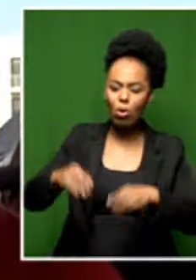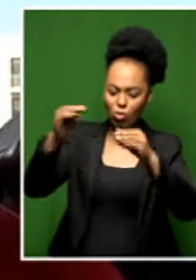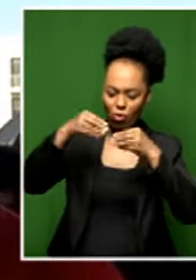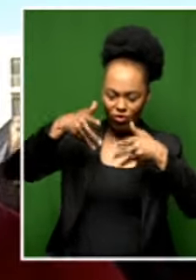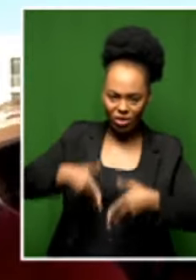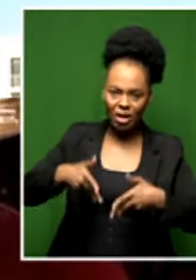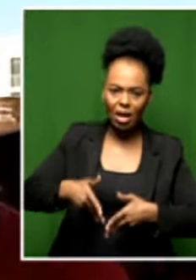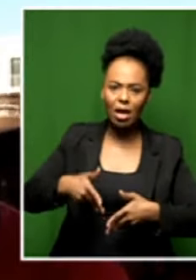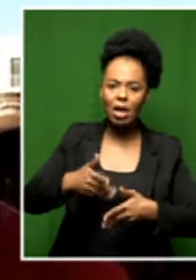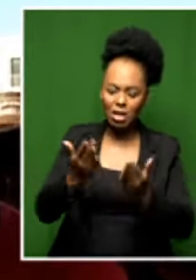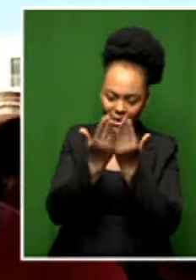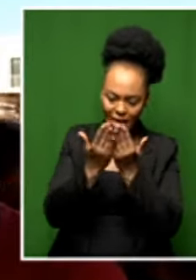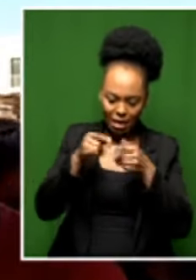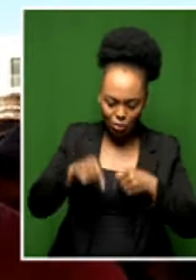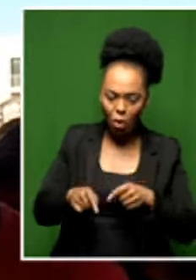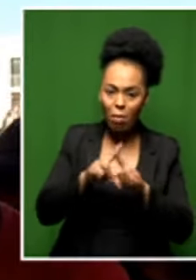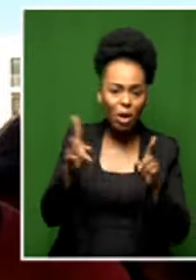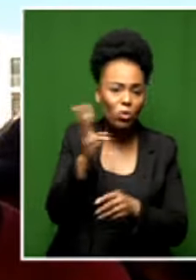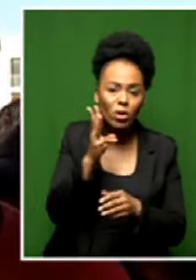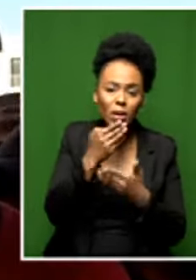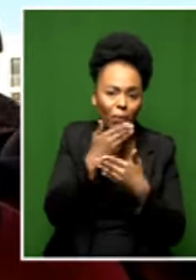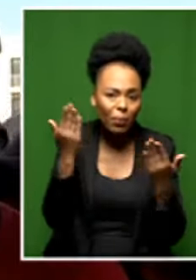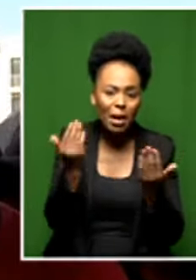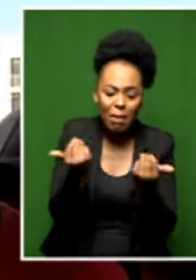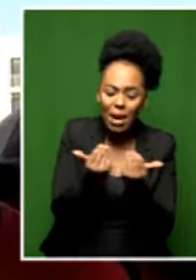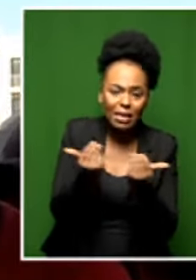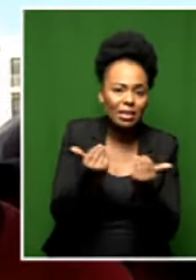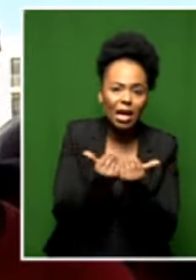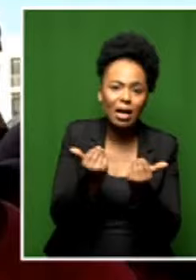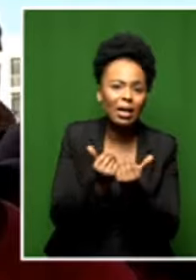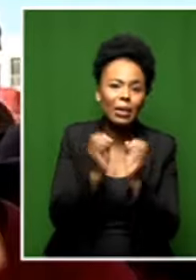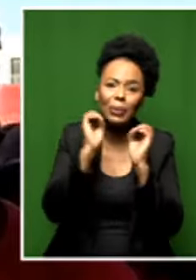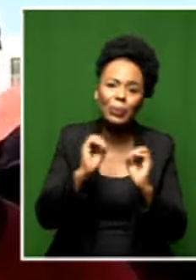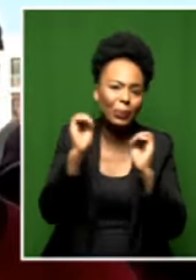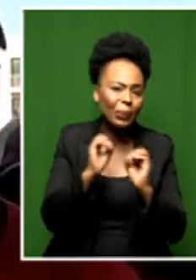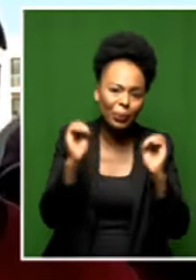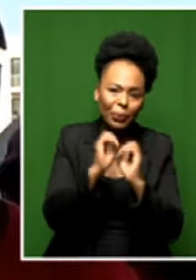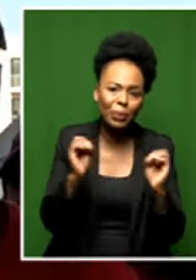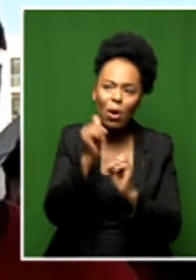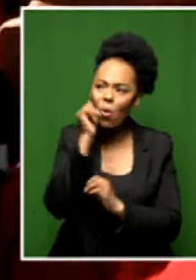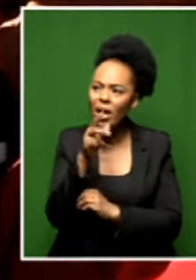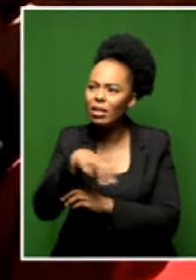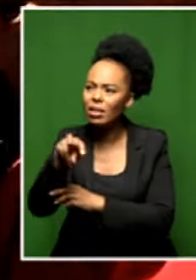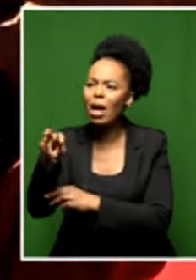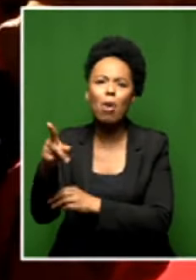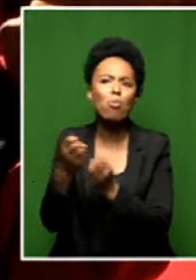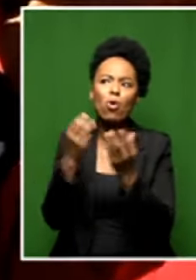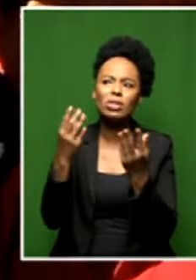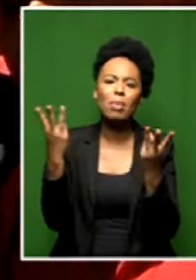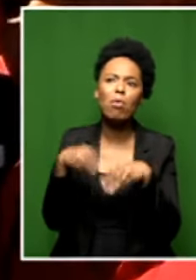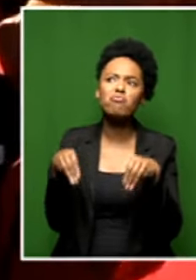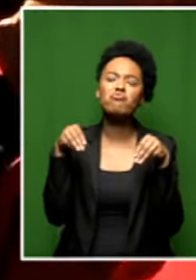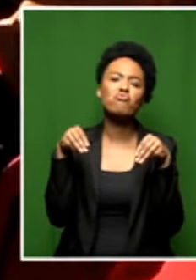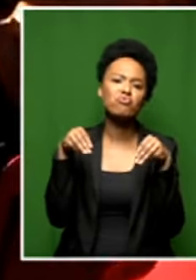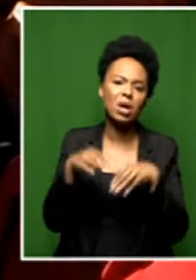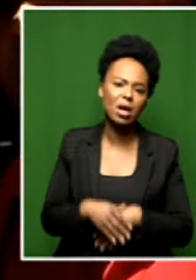coming to study here. There is no water. We don't have bazaaries. You go around the street, you see people are not employed. They had a